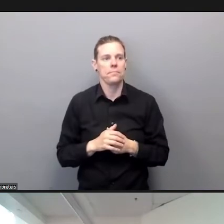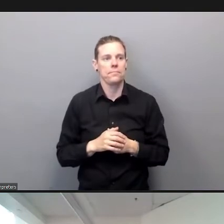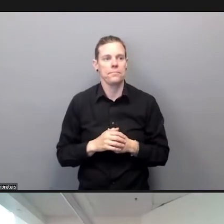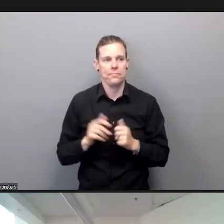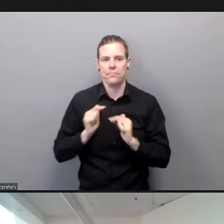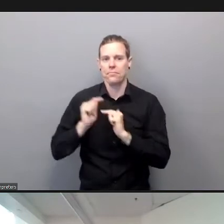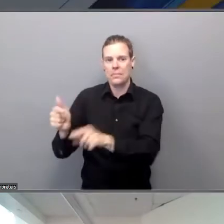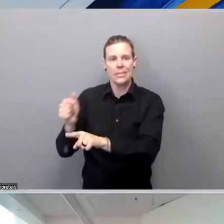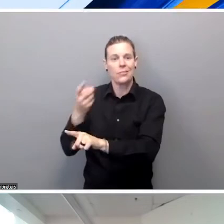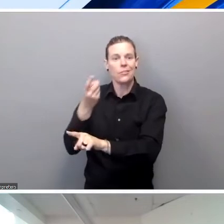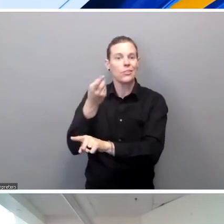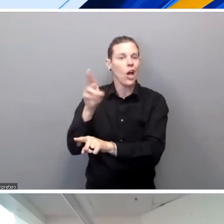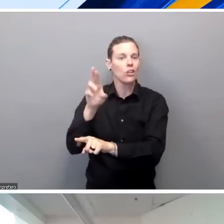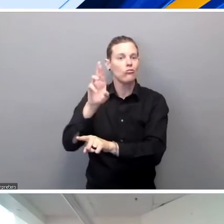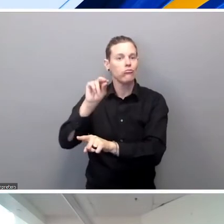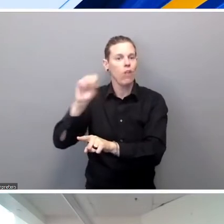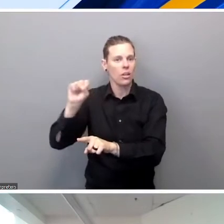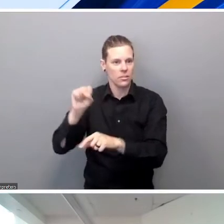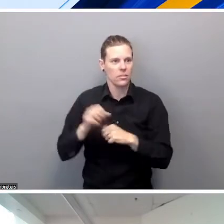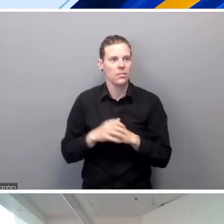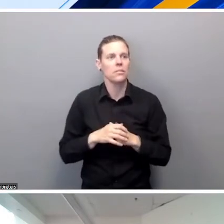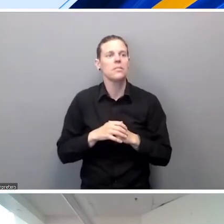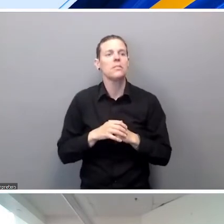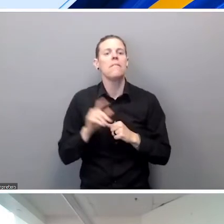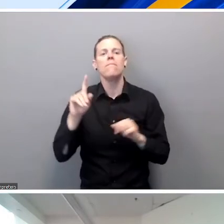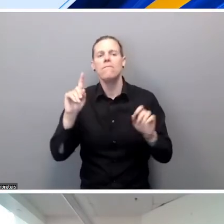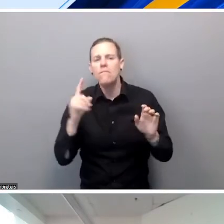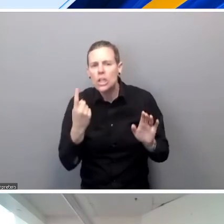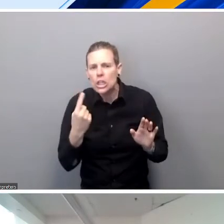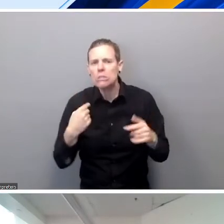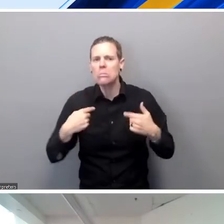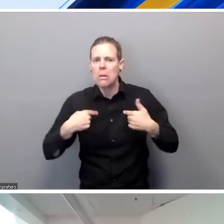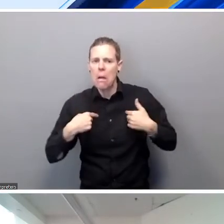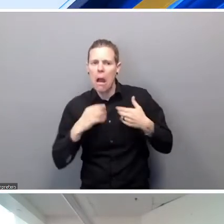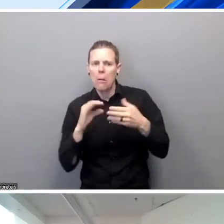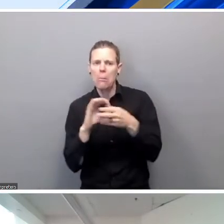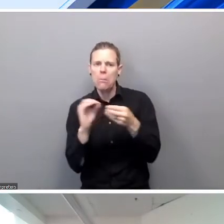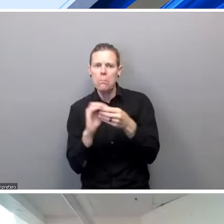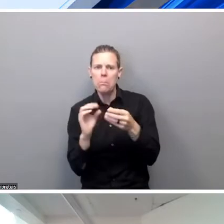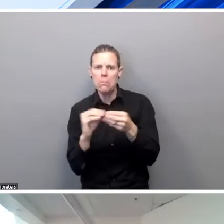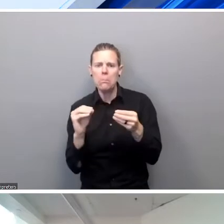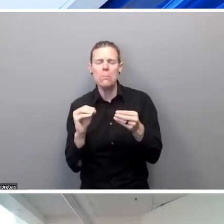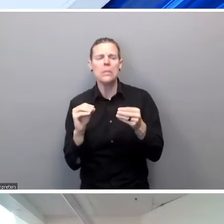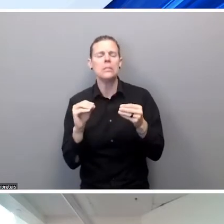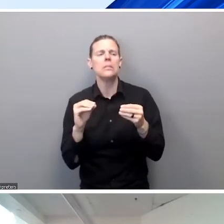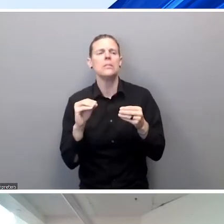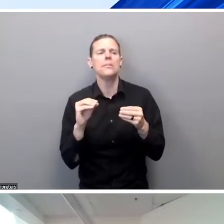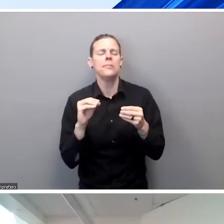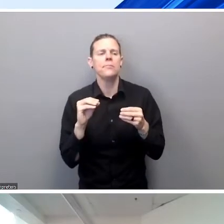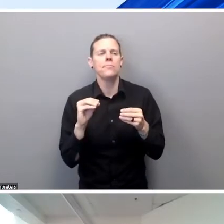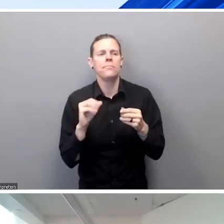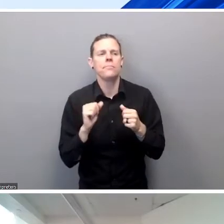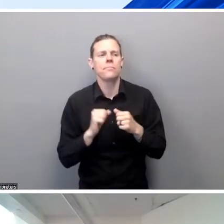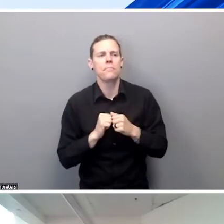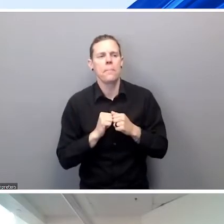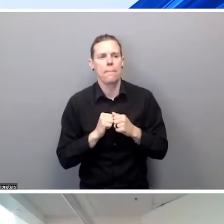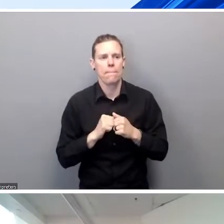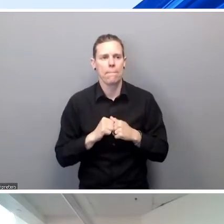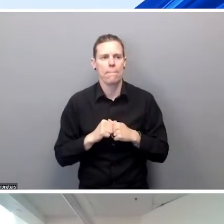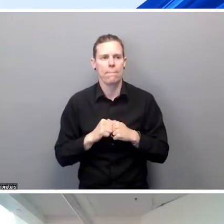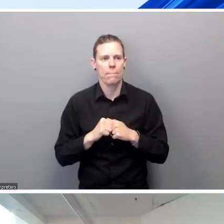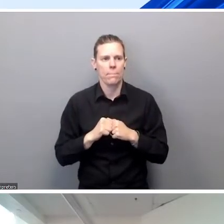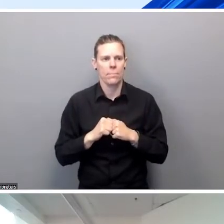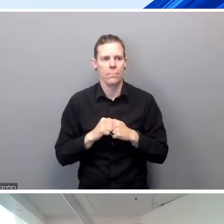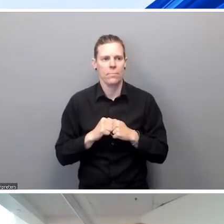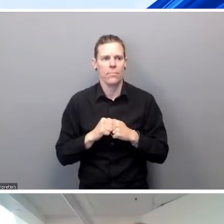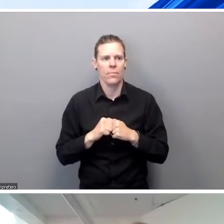will say this, that I would have a whole bunch more questions before I'd want to answer.